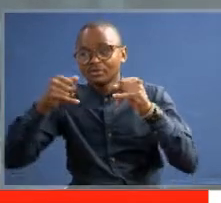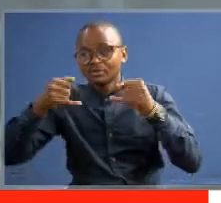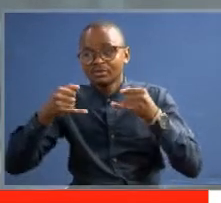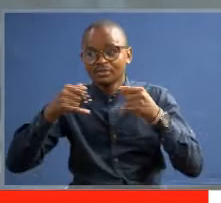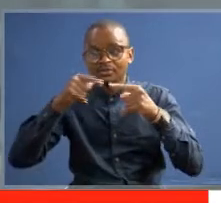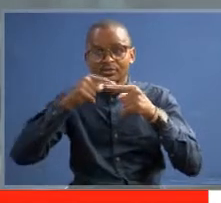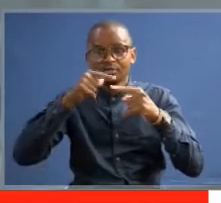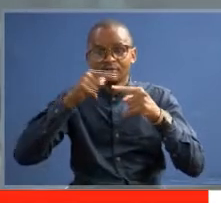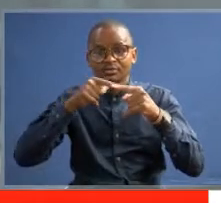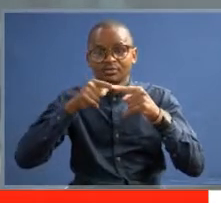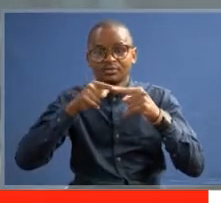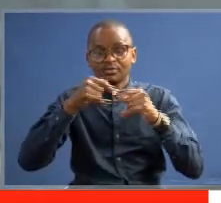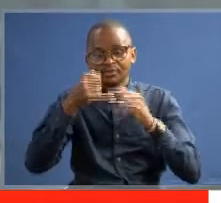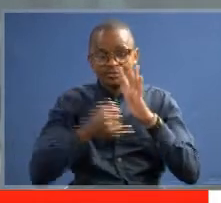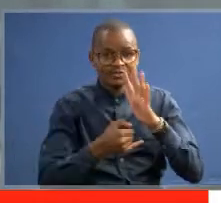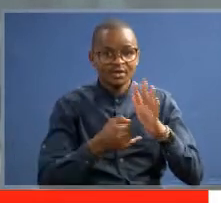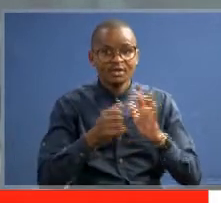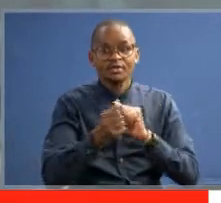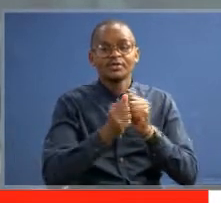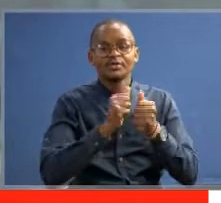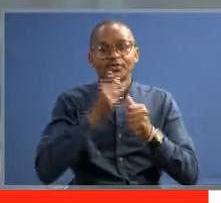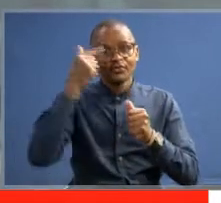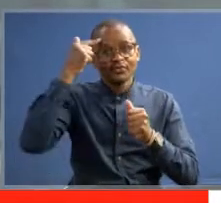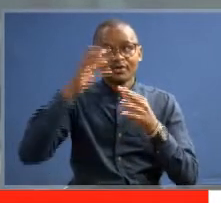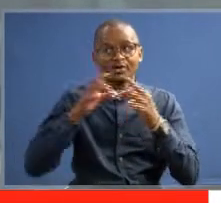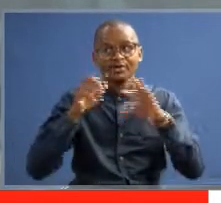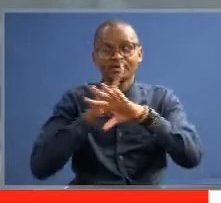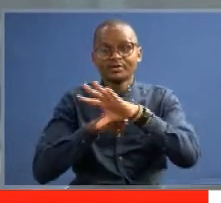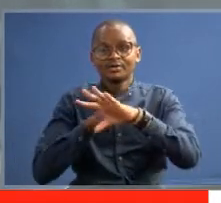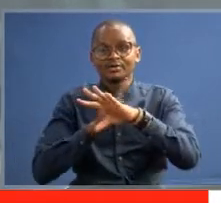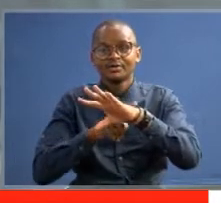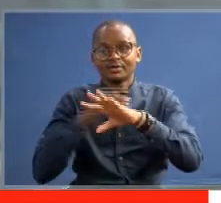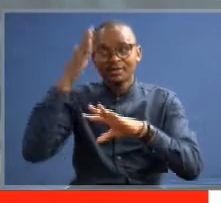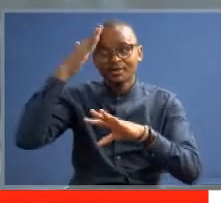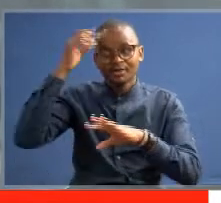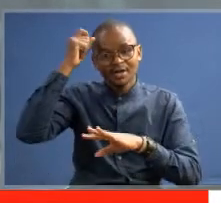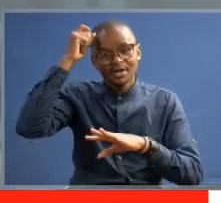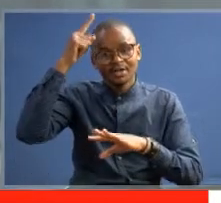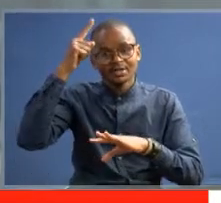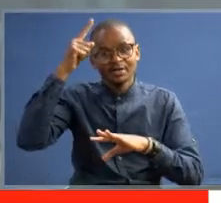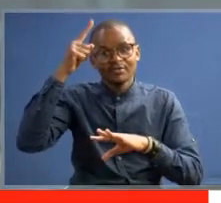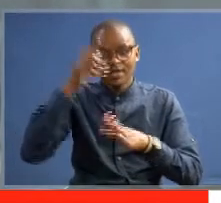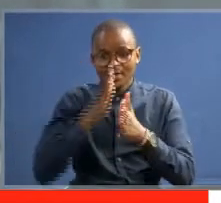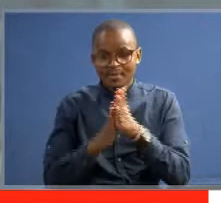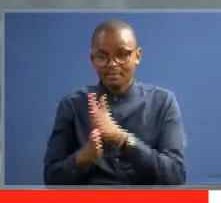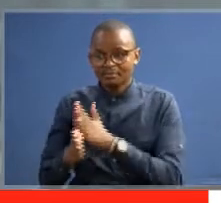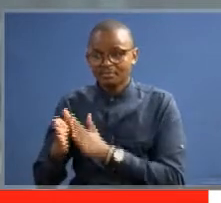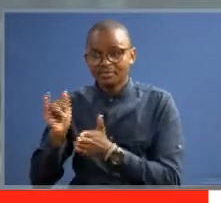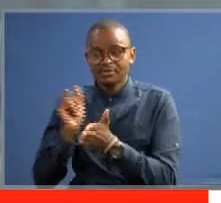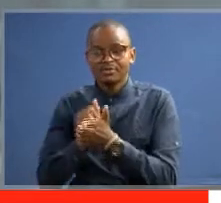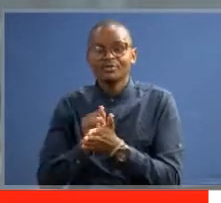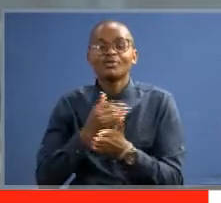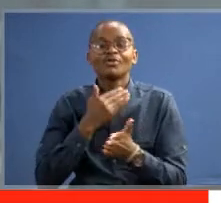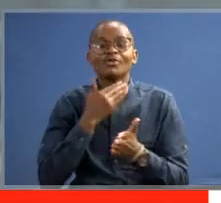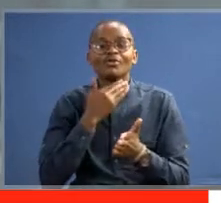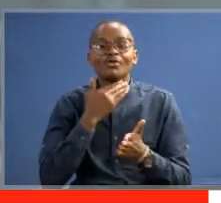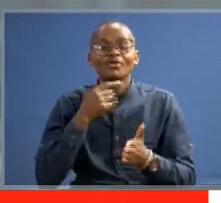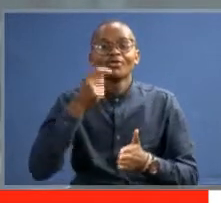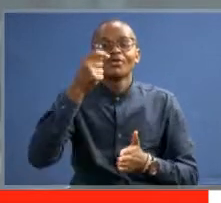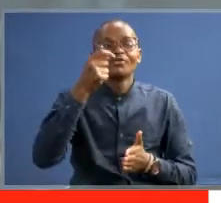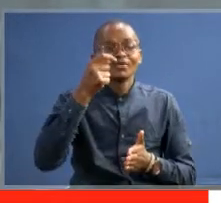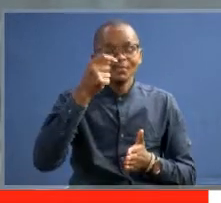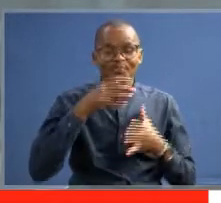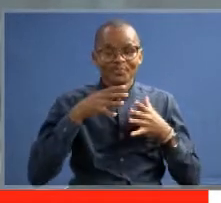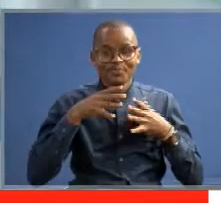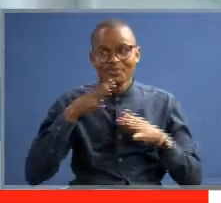terms of the sports industry. You've been part of the sports industry for a very long time, right. And you understand some of the dynamics. In fact, you're one of the few